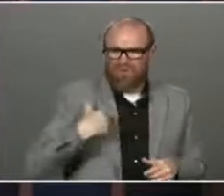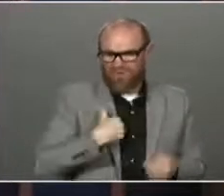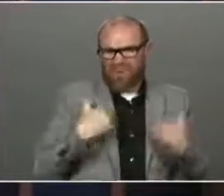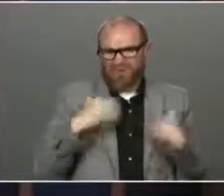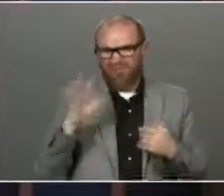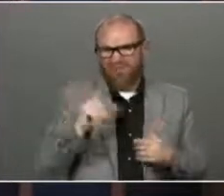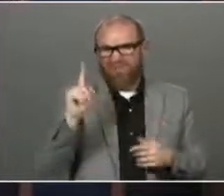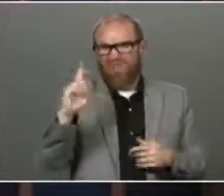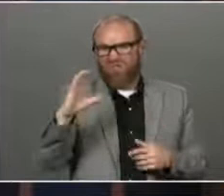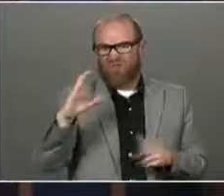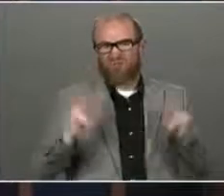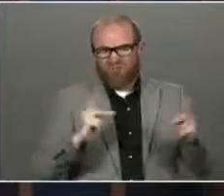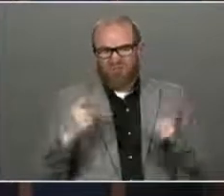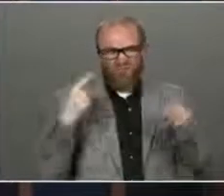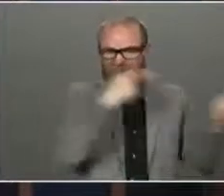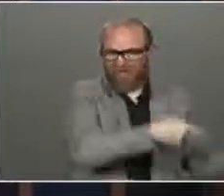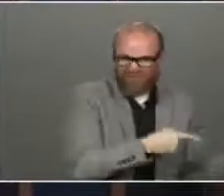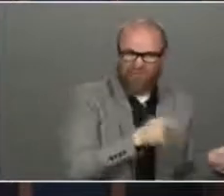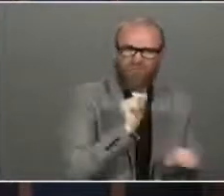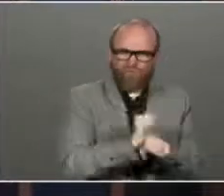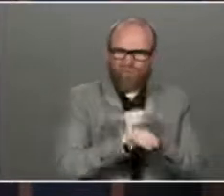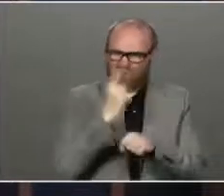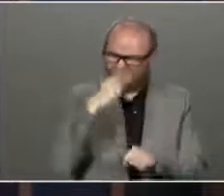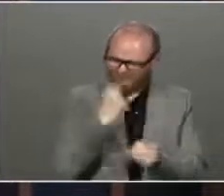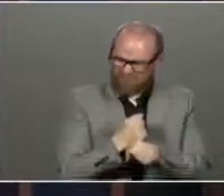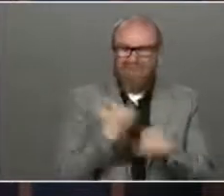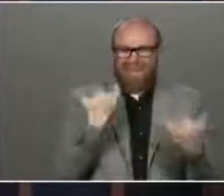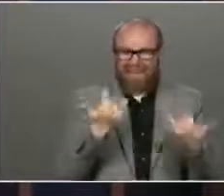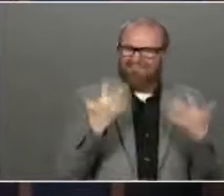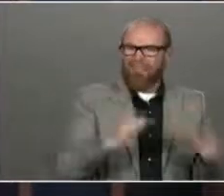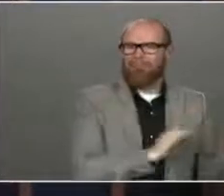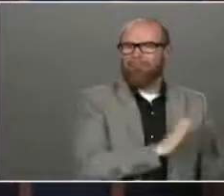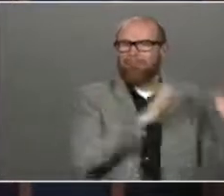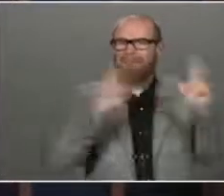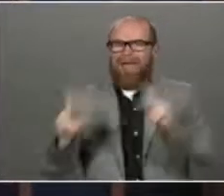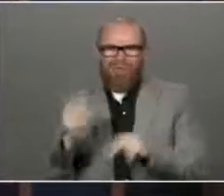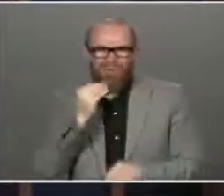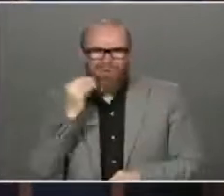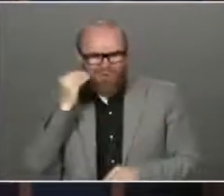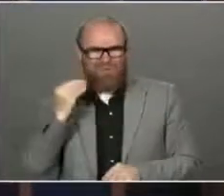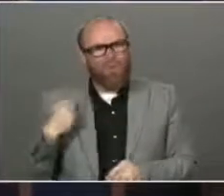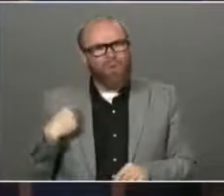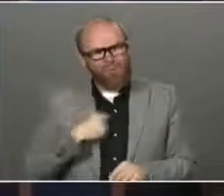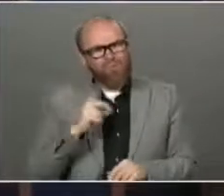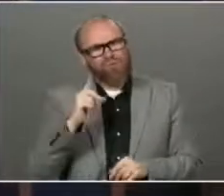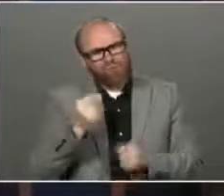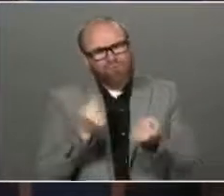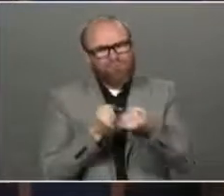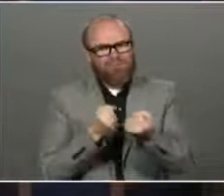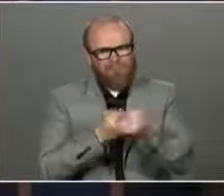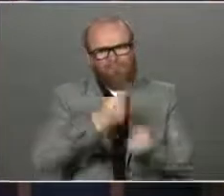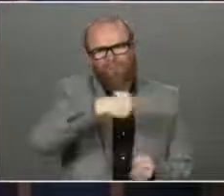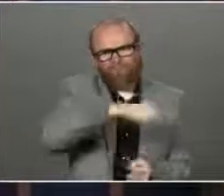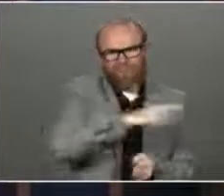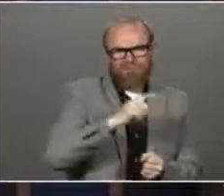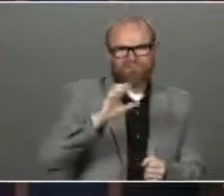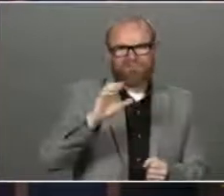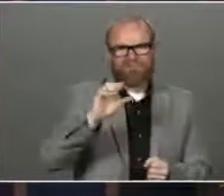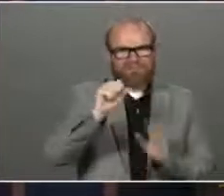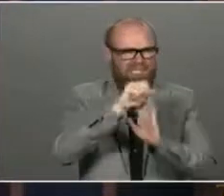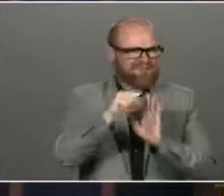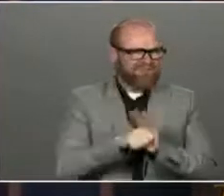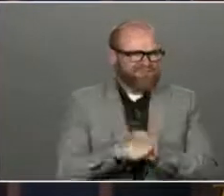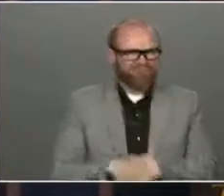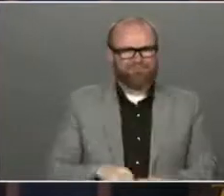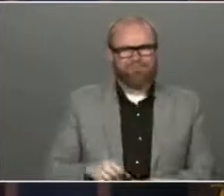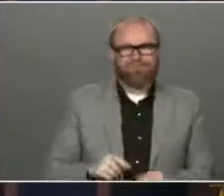of the National Guard who were there. They are now back home. We will continue to support as asked to do so. We where the support is